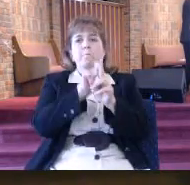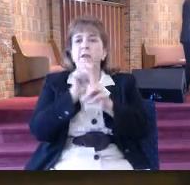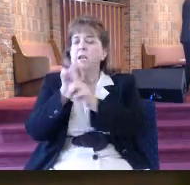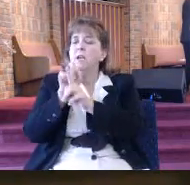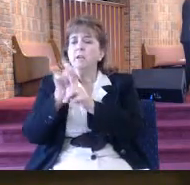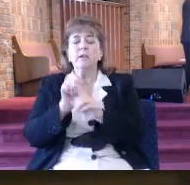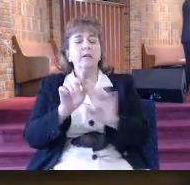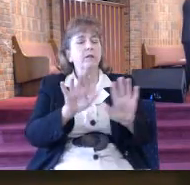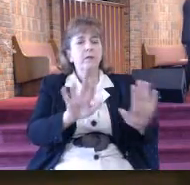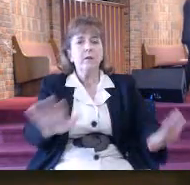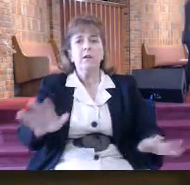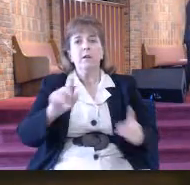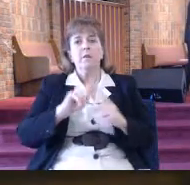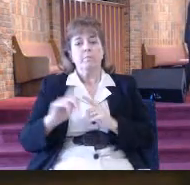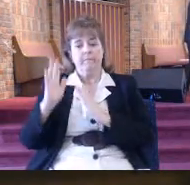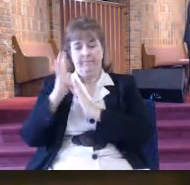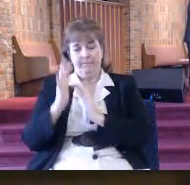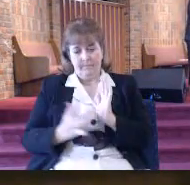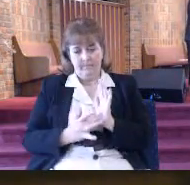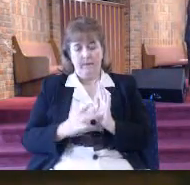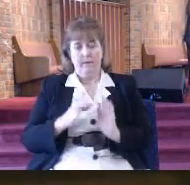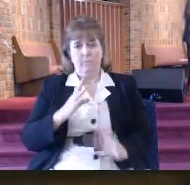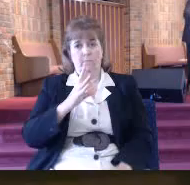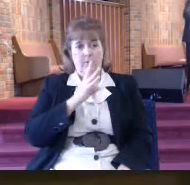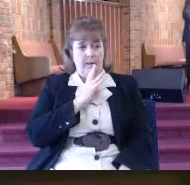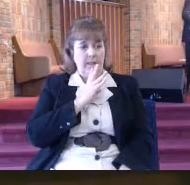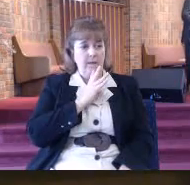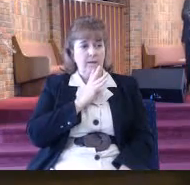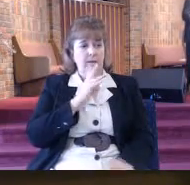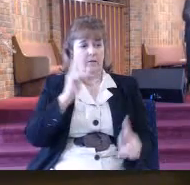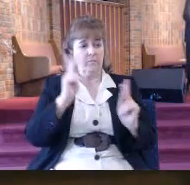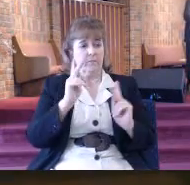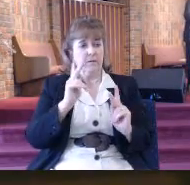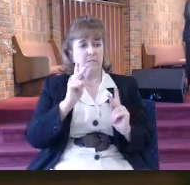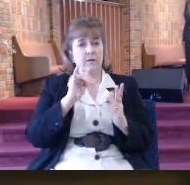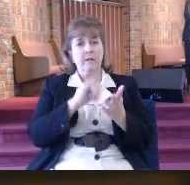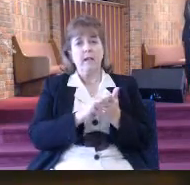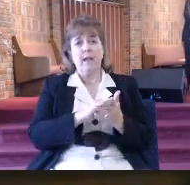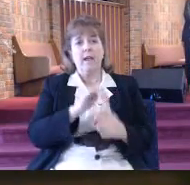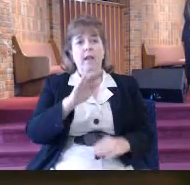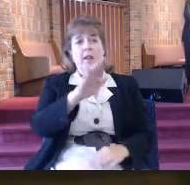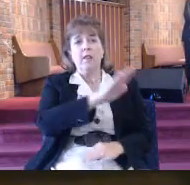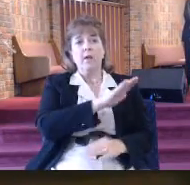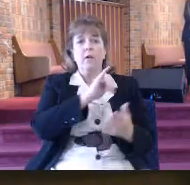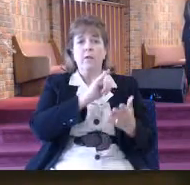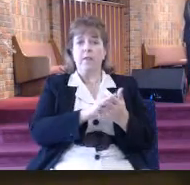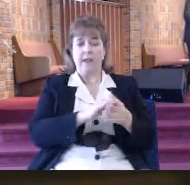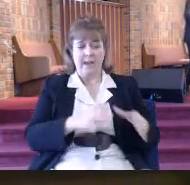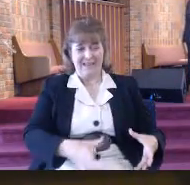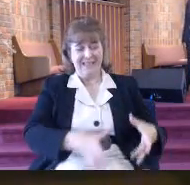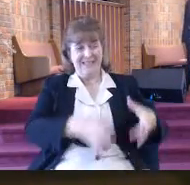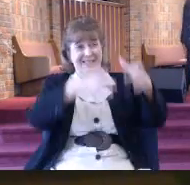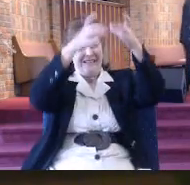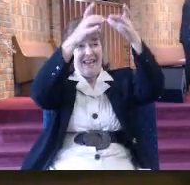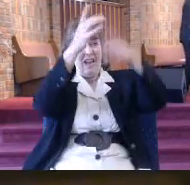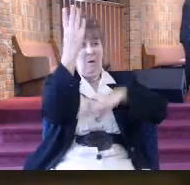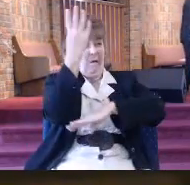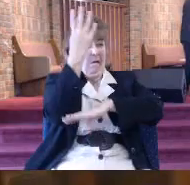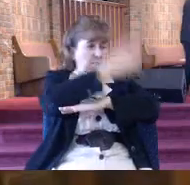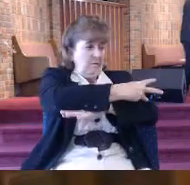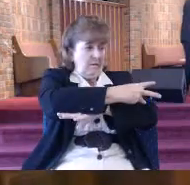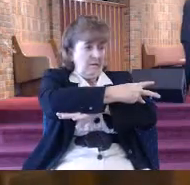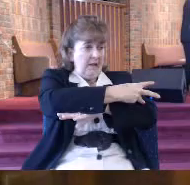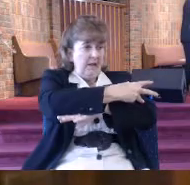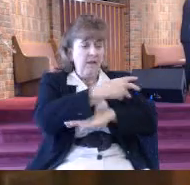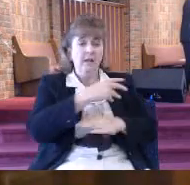different. Jesus said when he was talking about those who were killed by the tower of Siloam that fell on them, he said, you think they were any